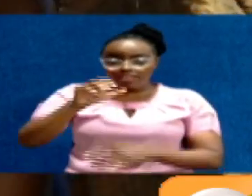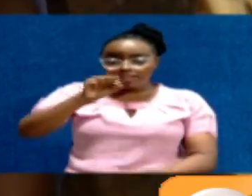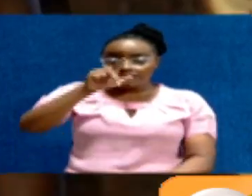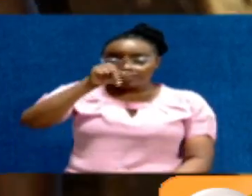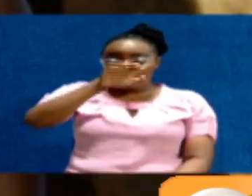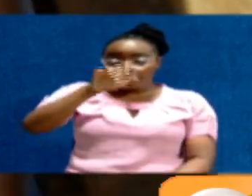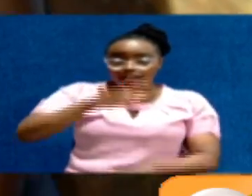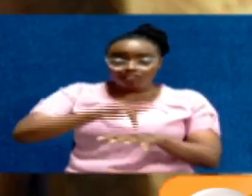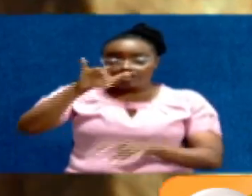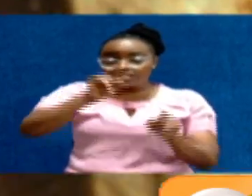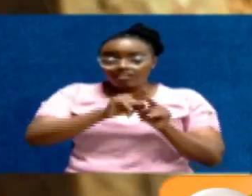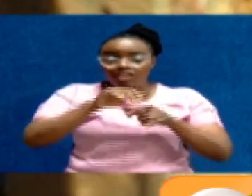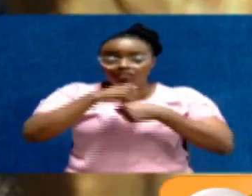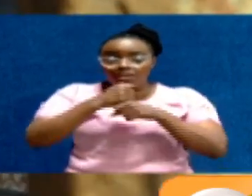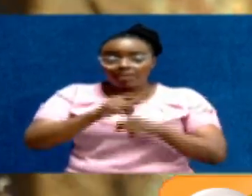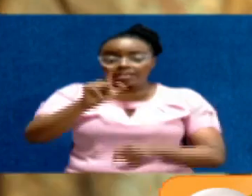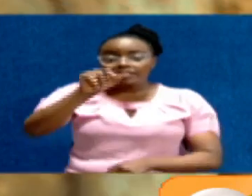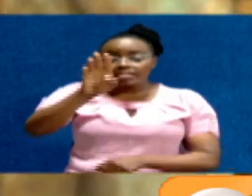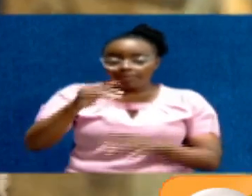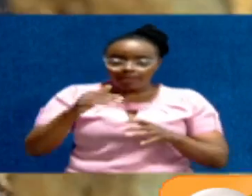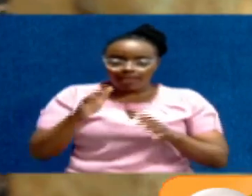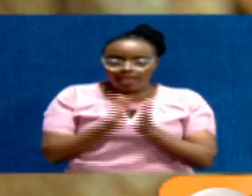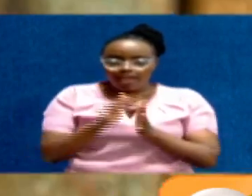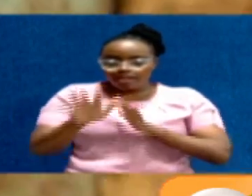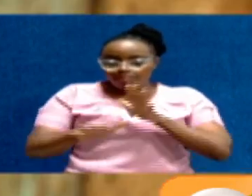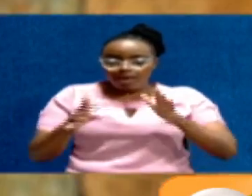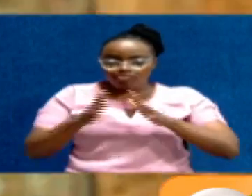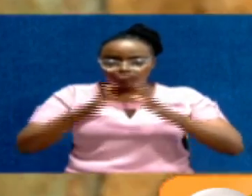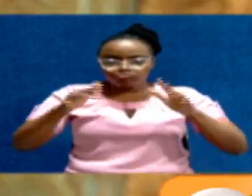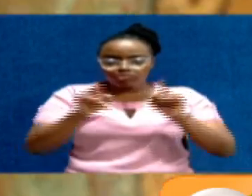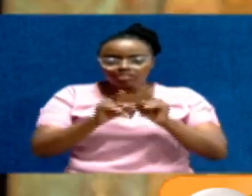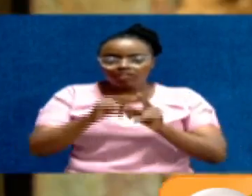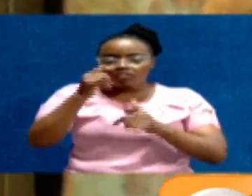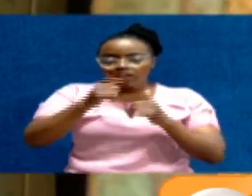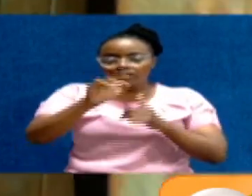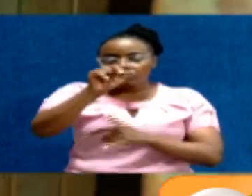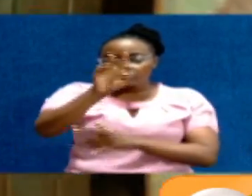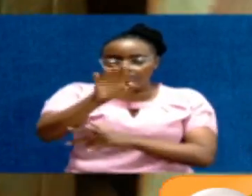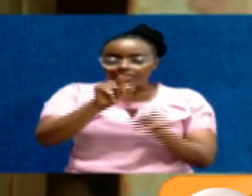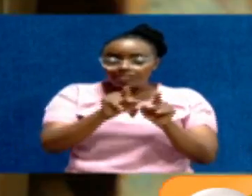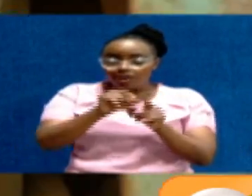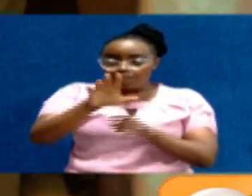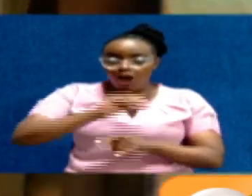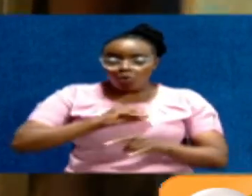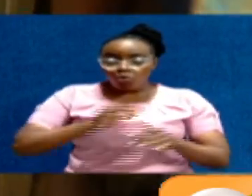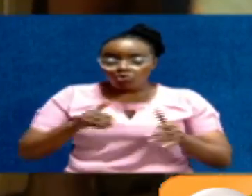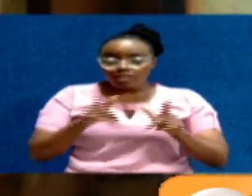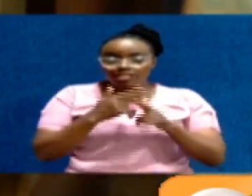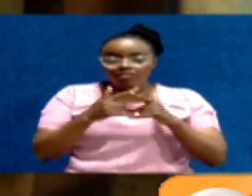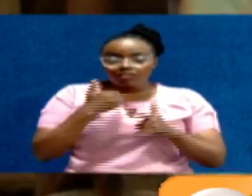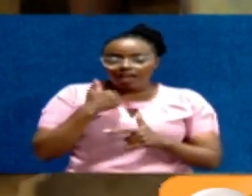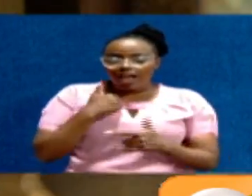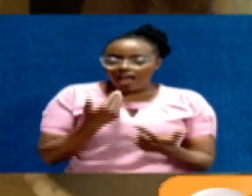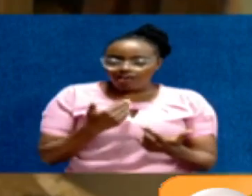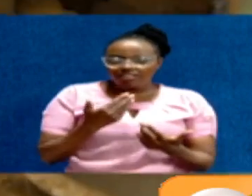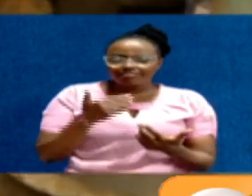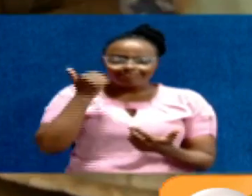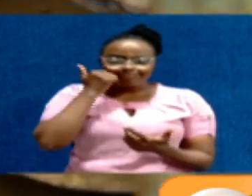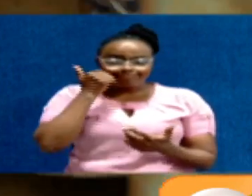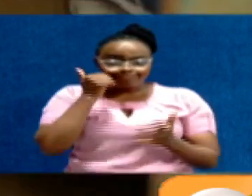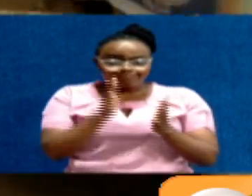mostly affected, causing tuberculosis arthritis. Spinal TB in its atypical form is a rare clinical